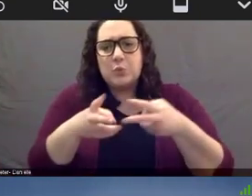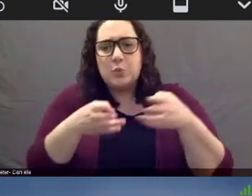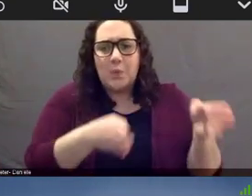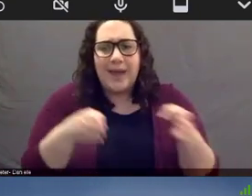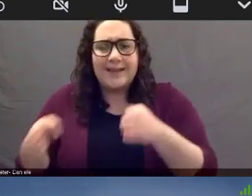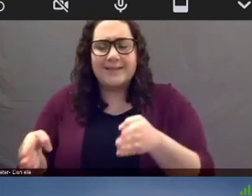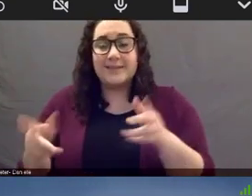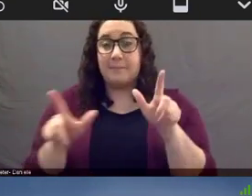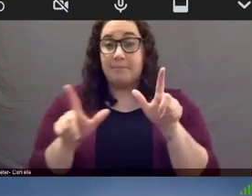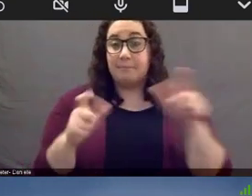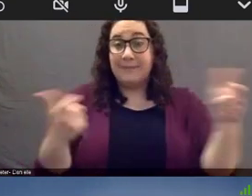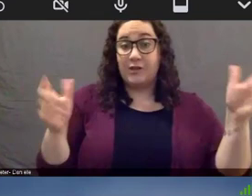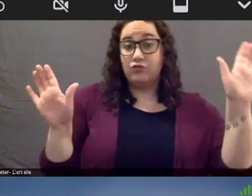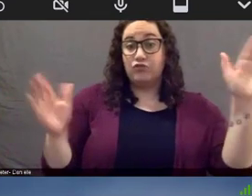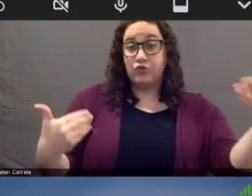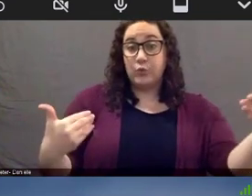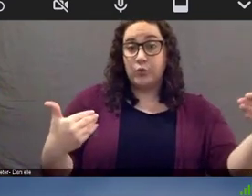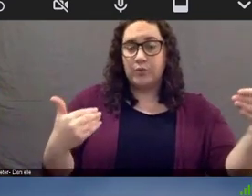plates.